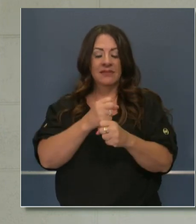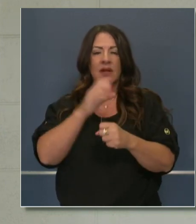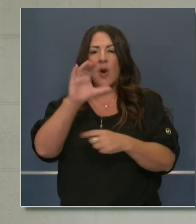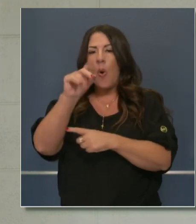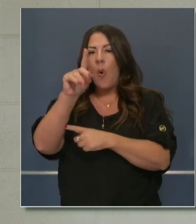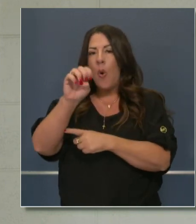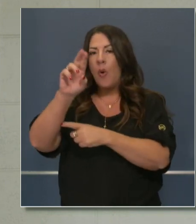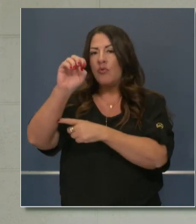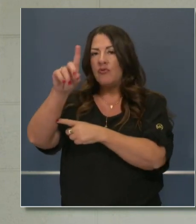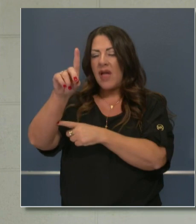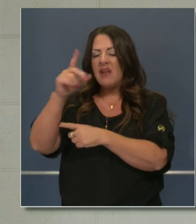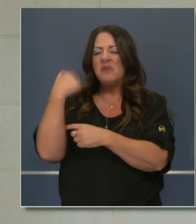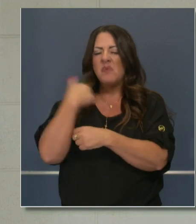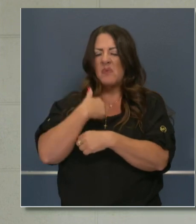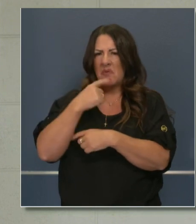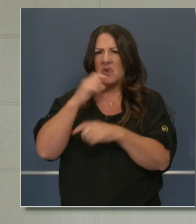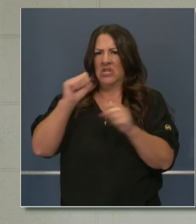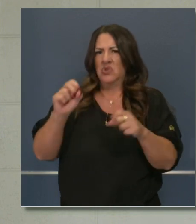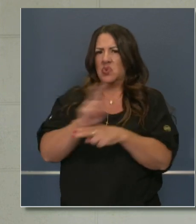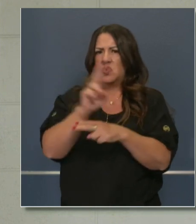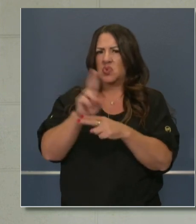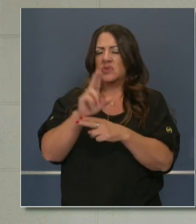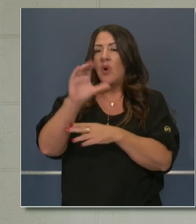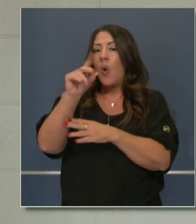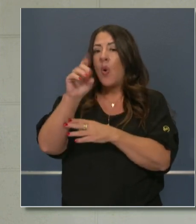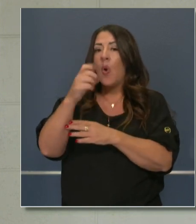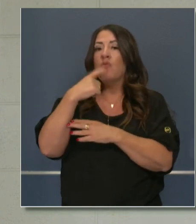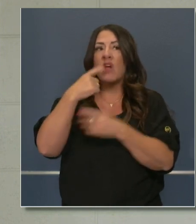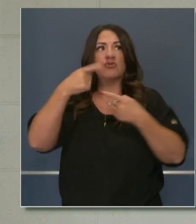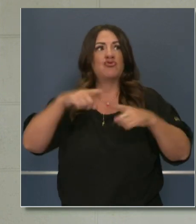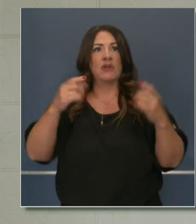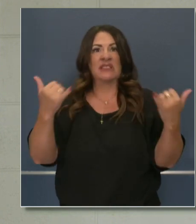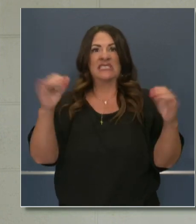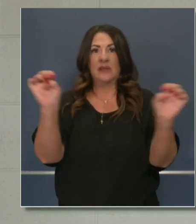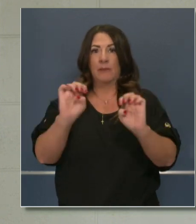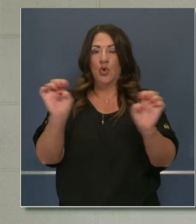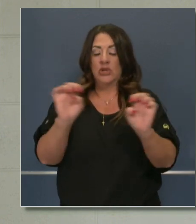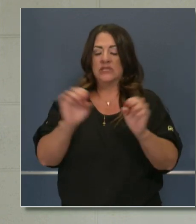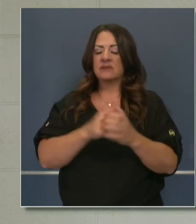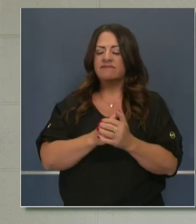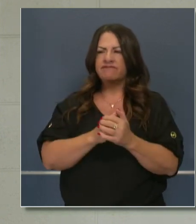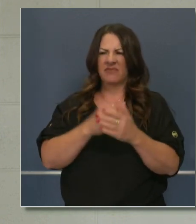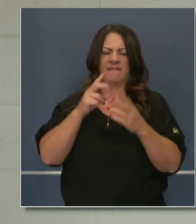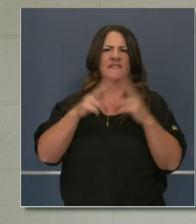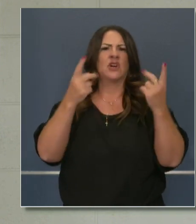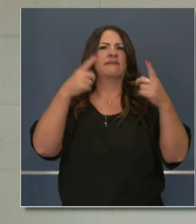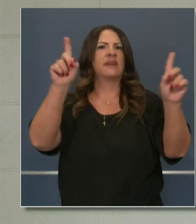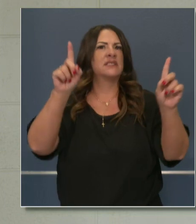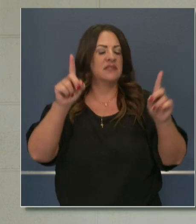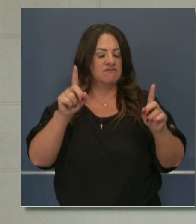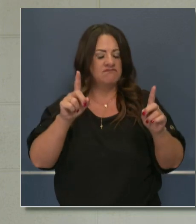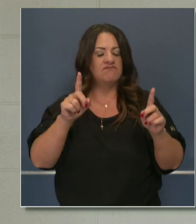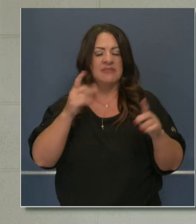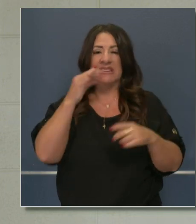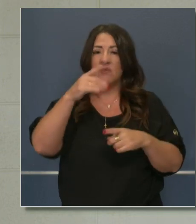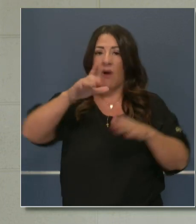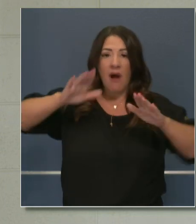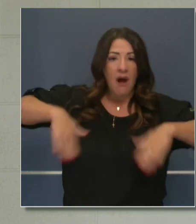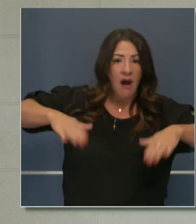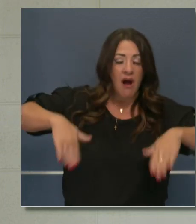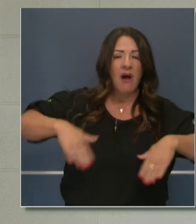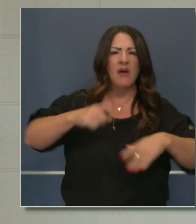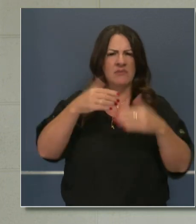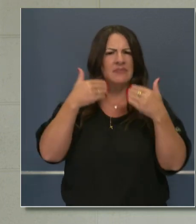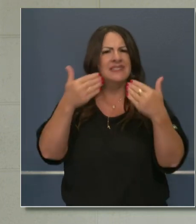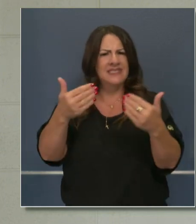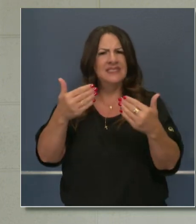we were able to utilize Code Red during this emergency. That proved to be very effective, and if you have not done so yet, please take